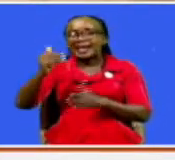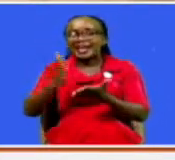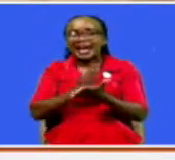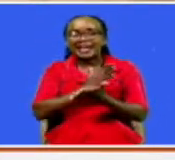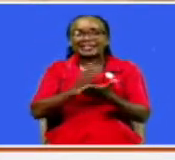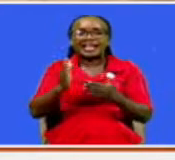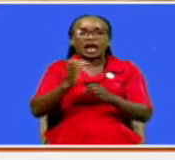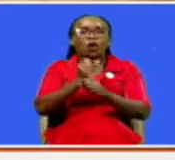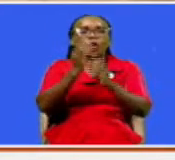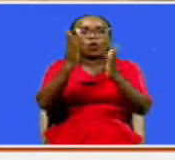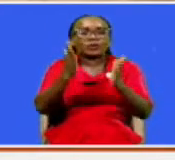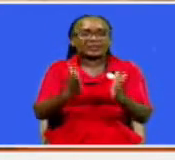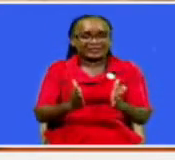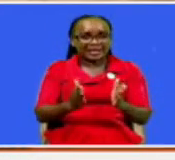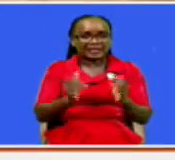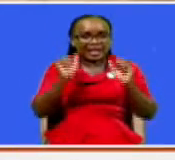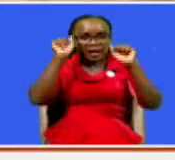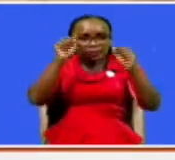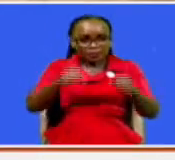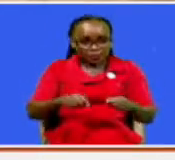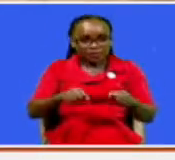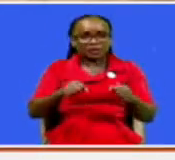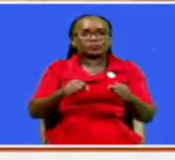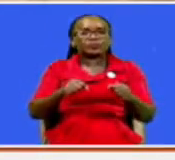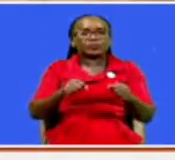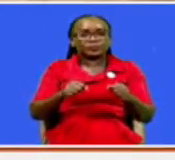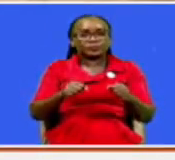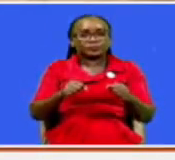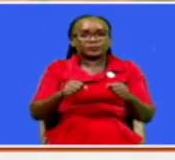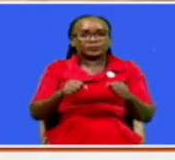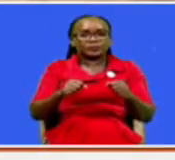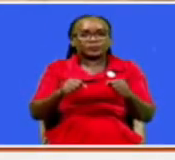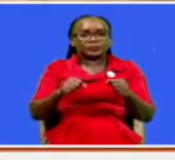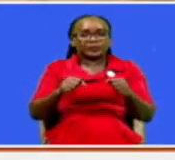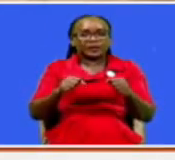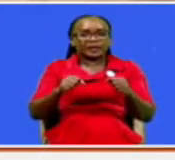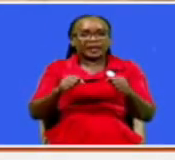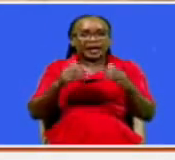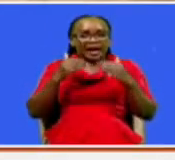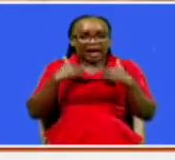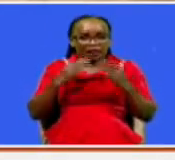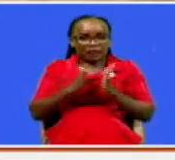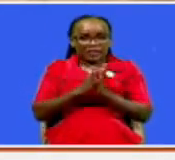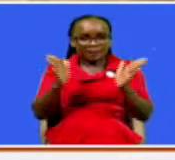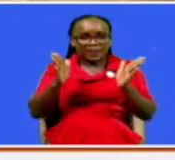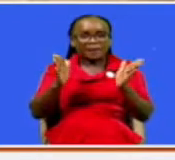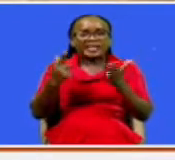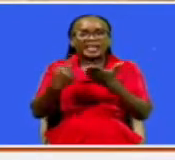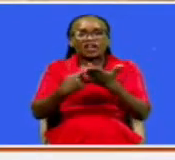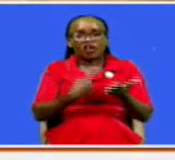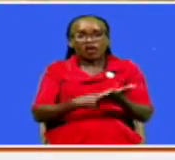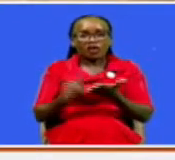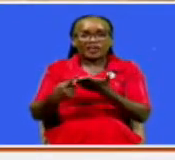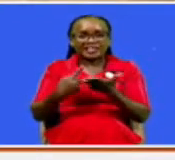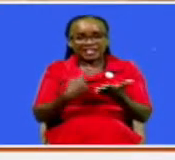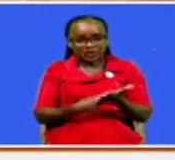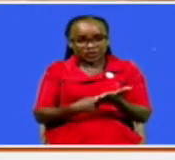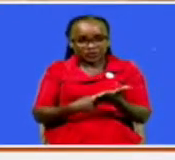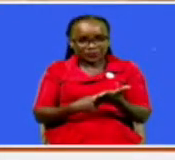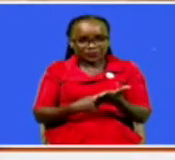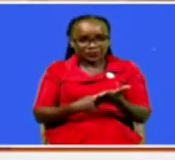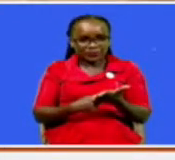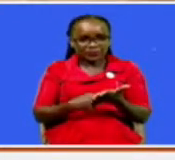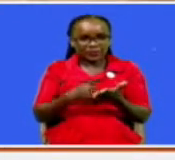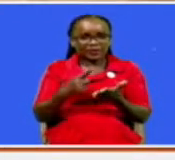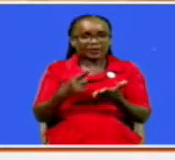stakeholders can be subjected to a robust public conversation.